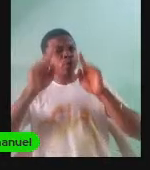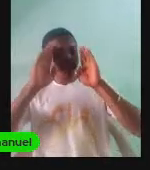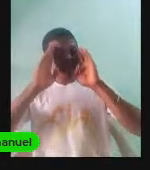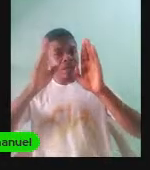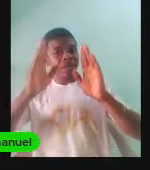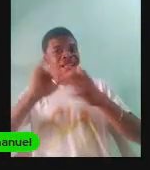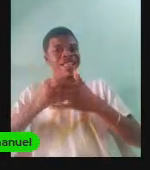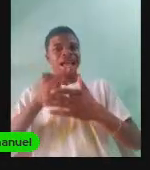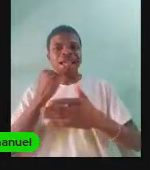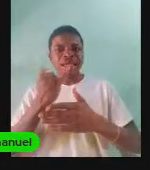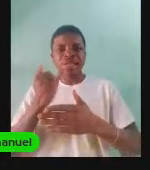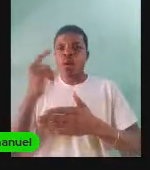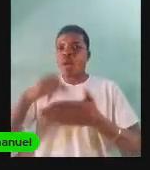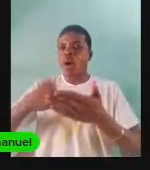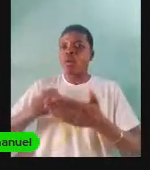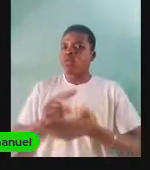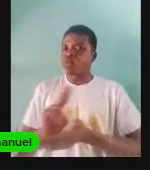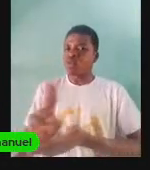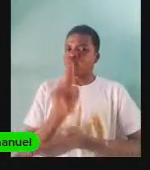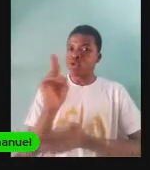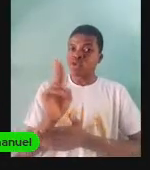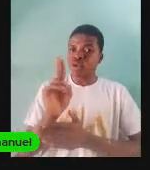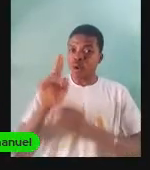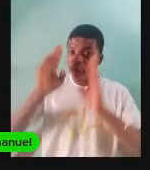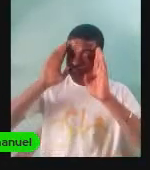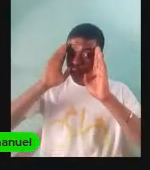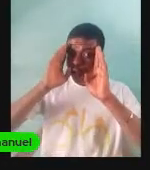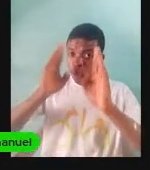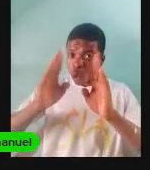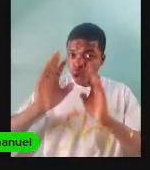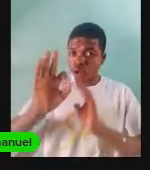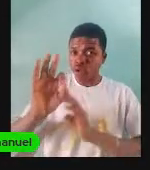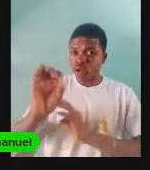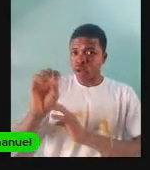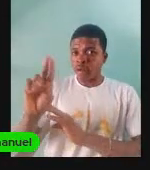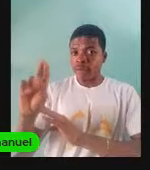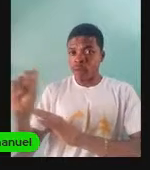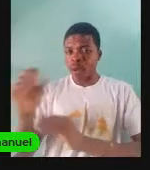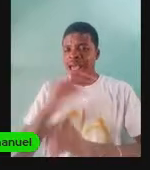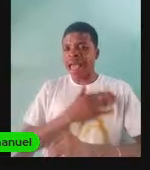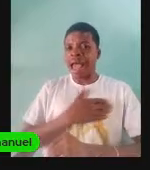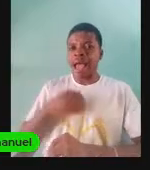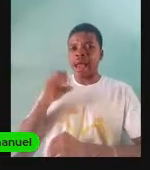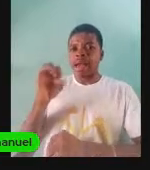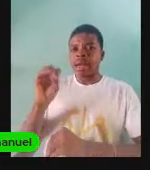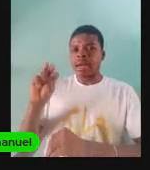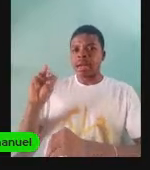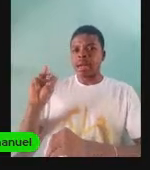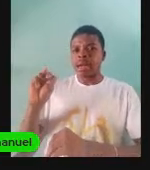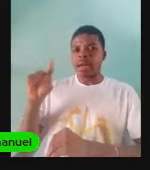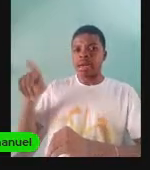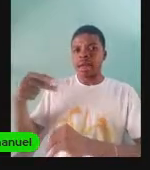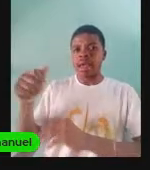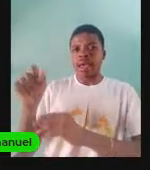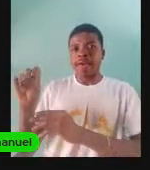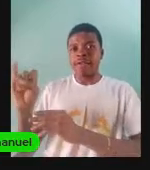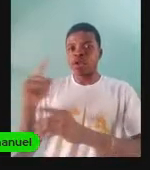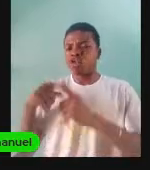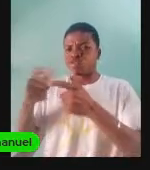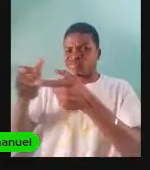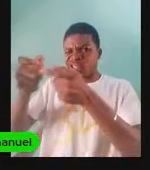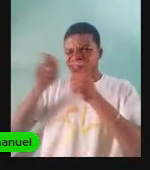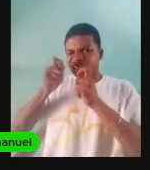use focus and emphasis to grab people's attention to specific information that is on